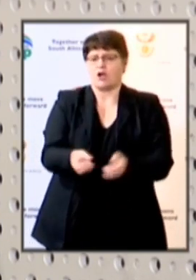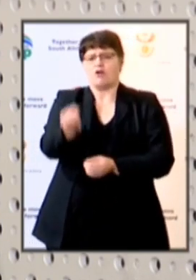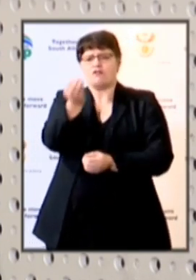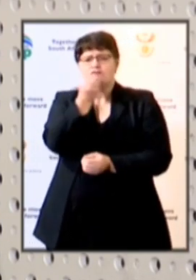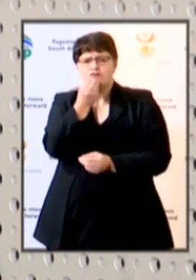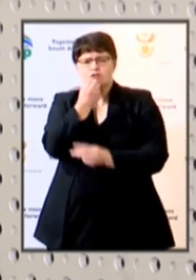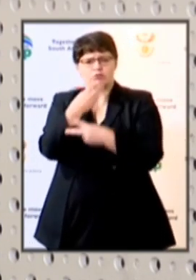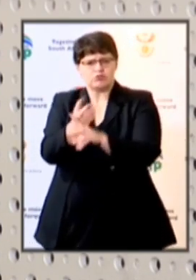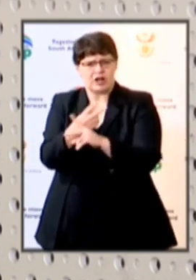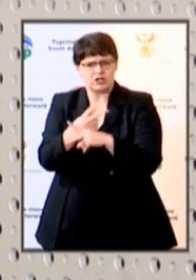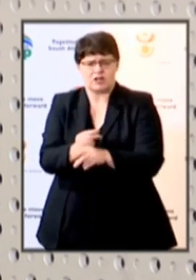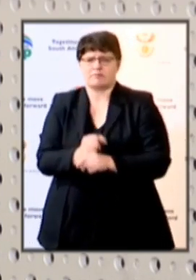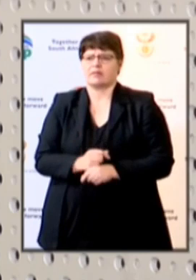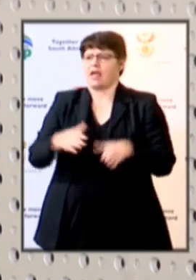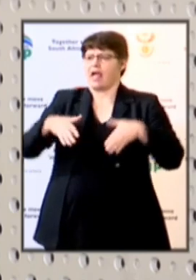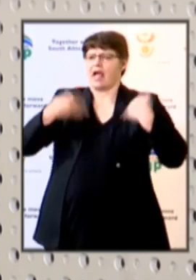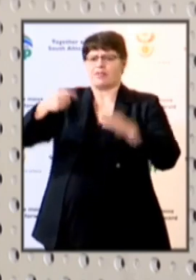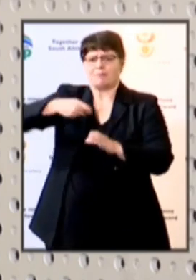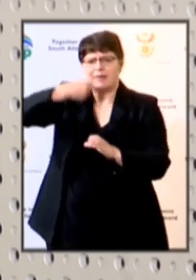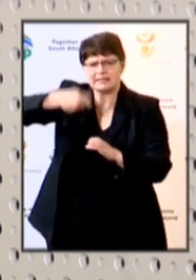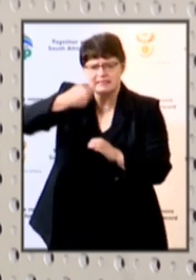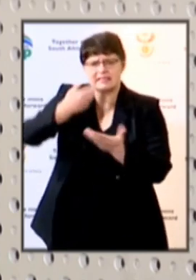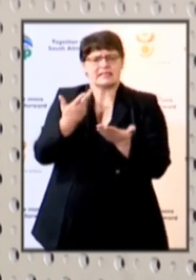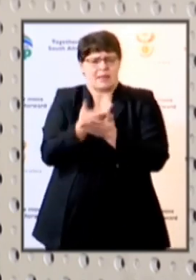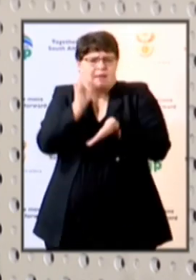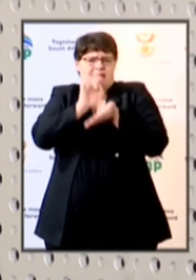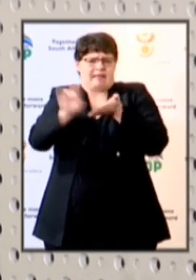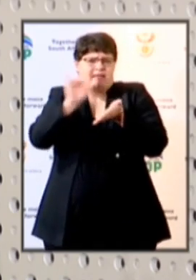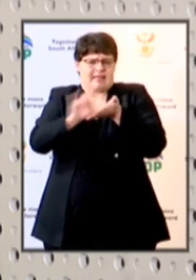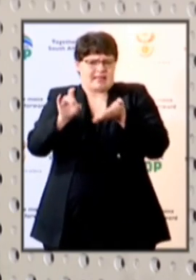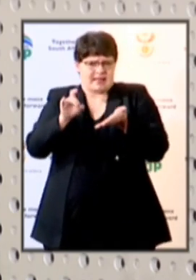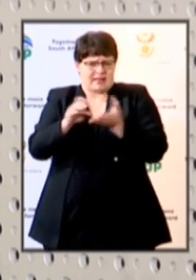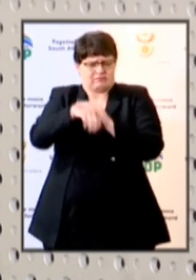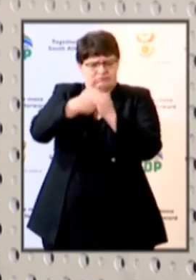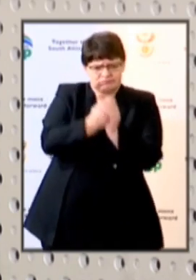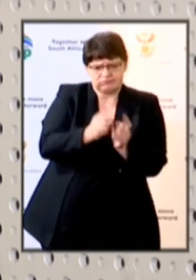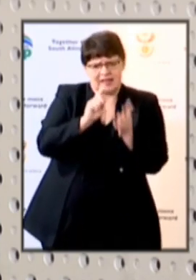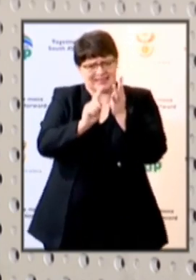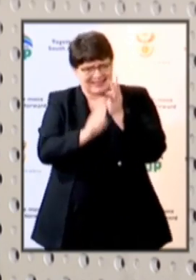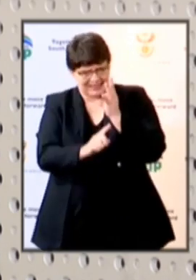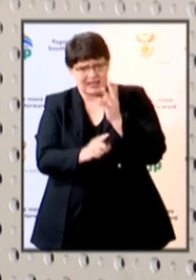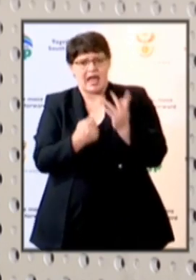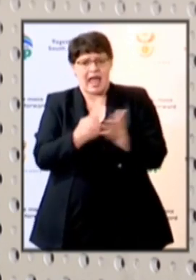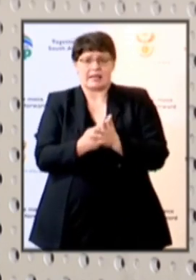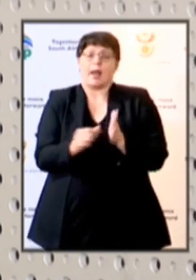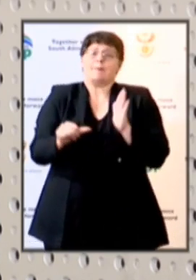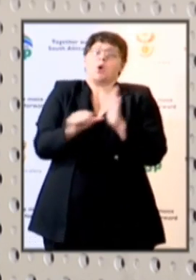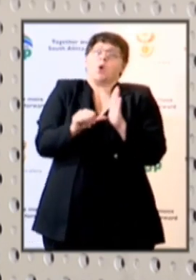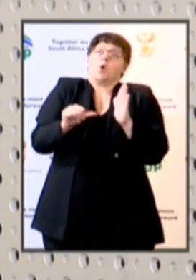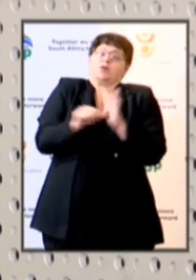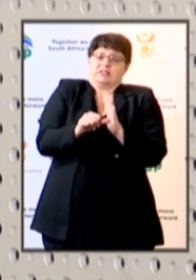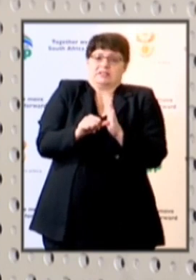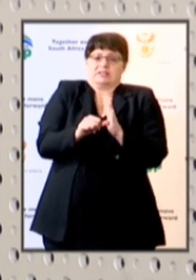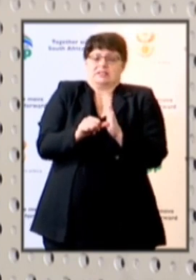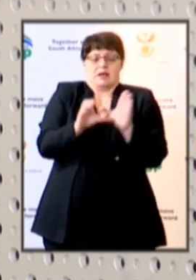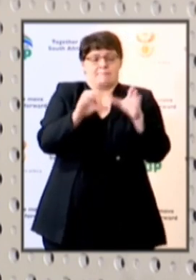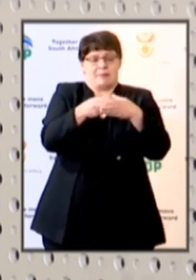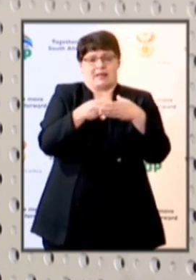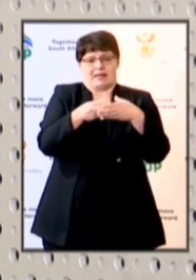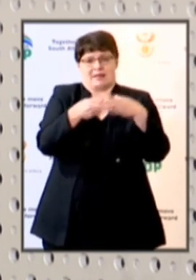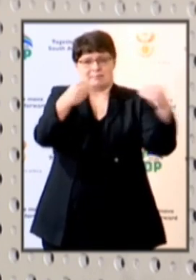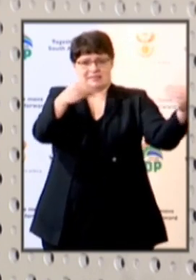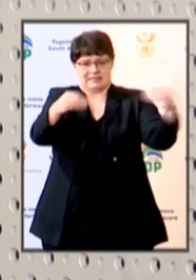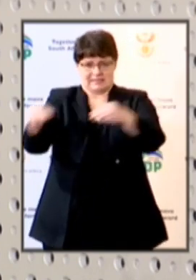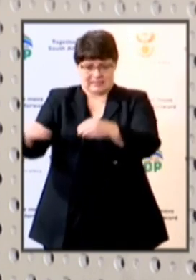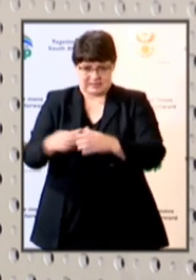production, healthcare products, and hygiene products, as well as critical public sectors. Most